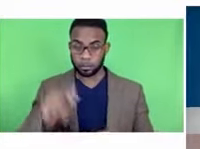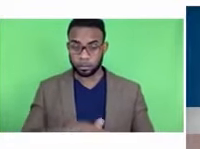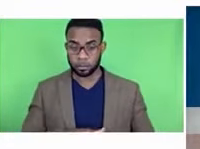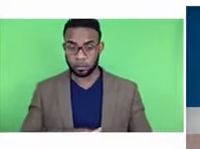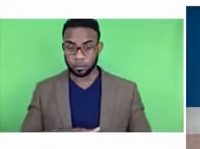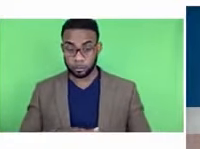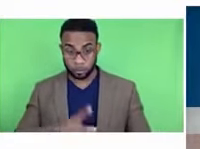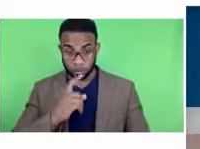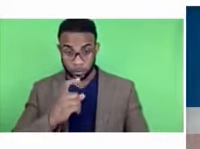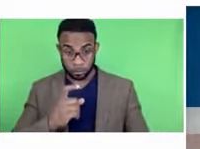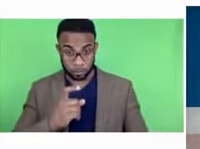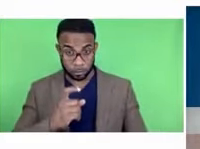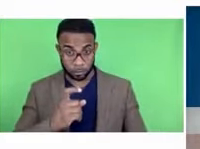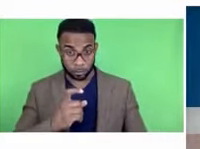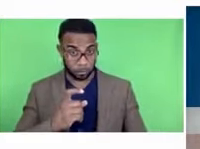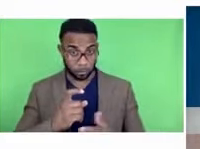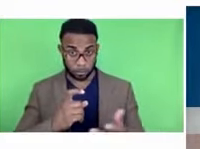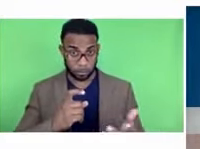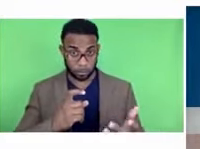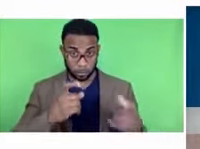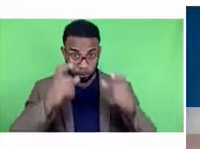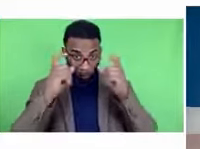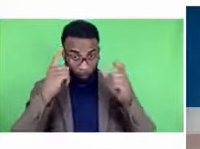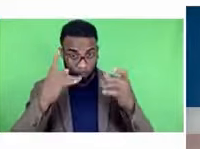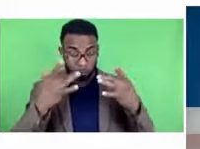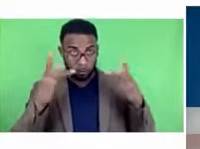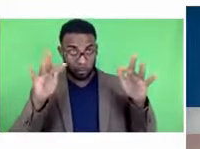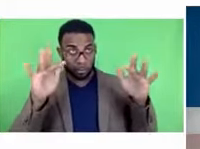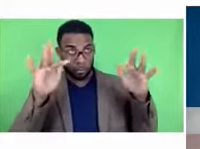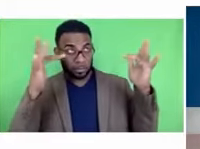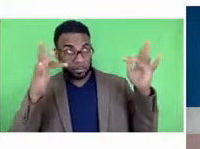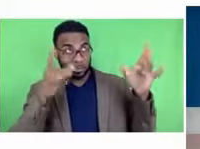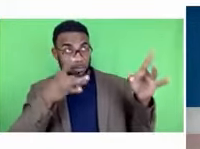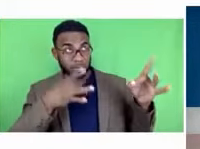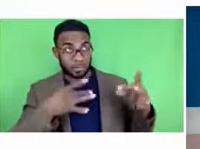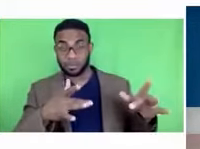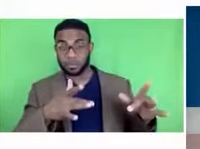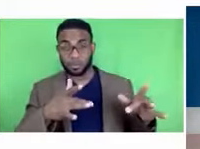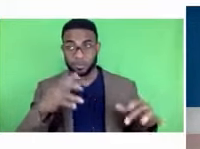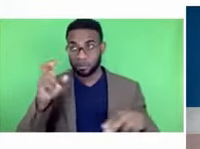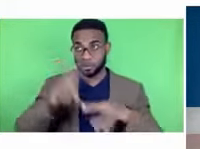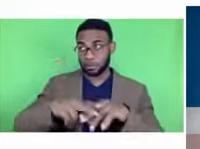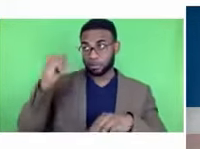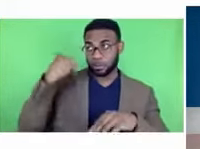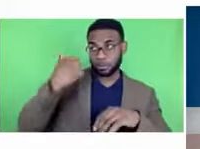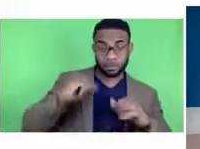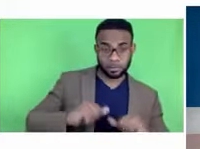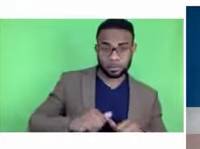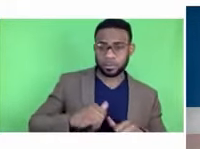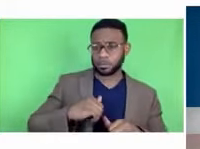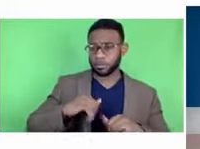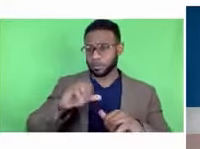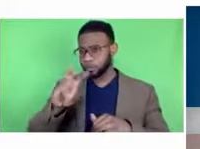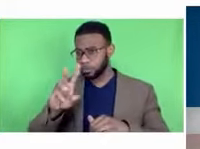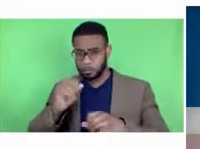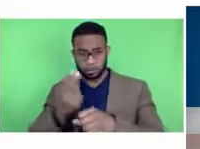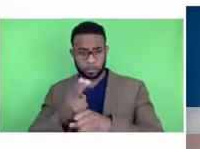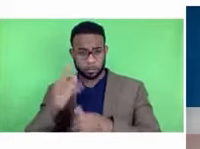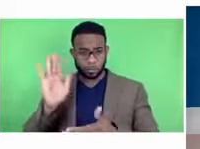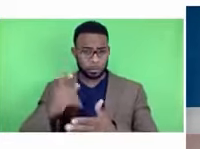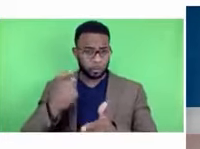it glasses for light sensitivity? Is it a chair for a bad back? Is it a software that you can use that is low